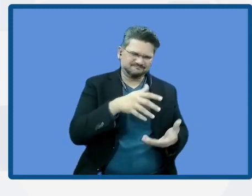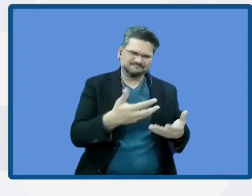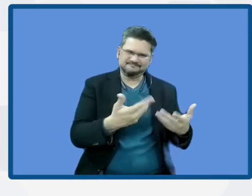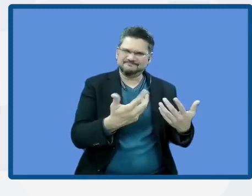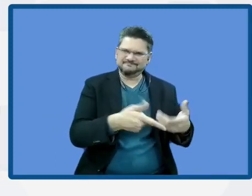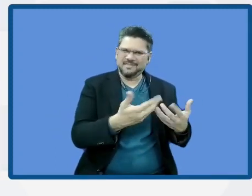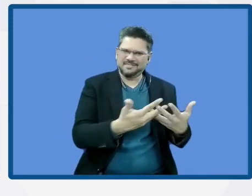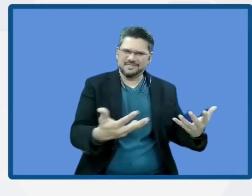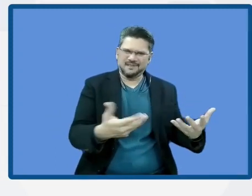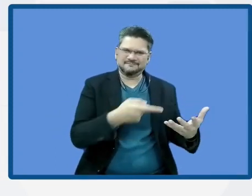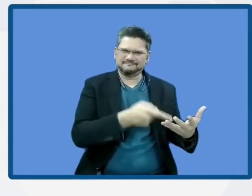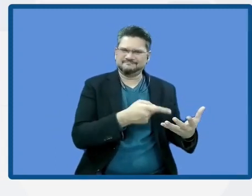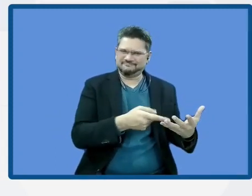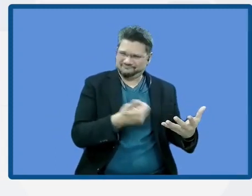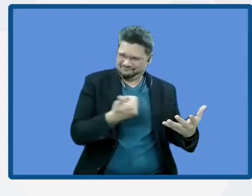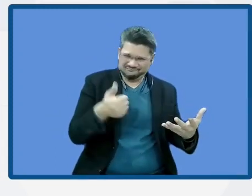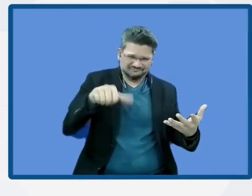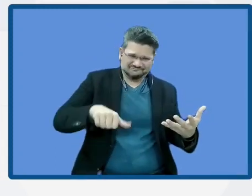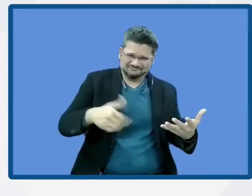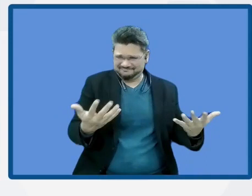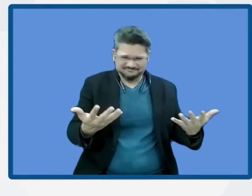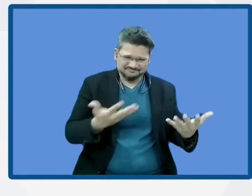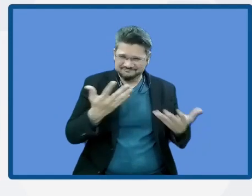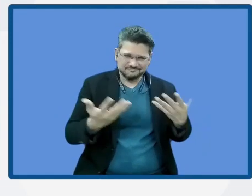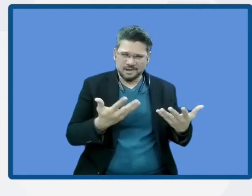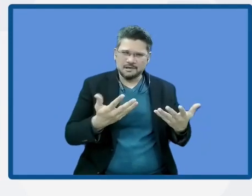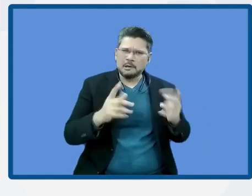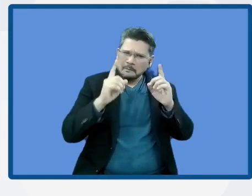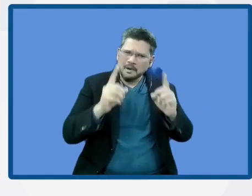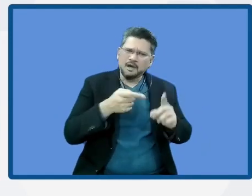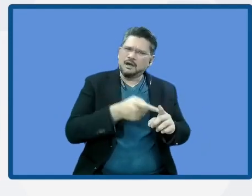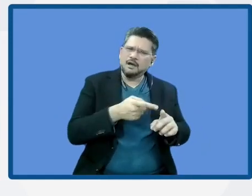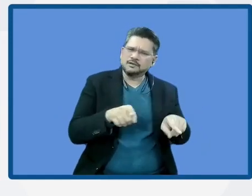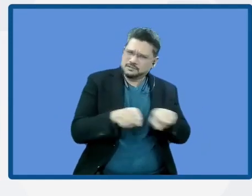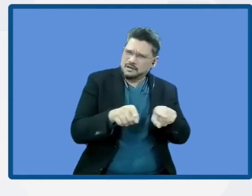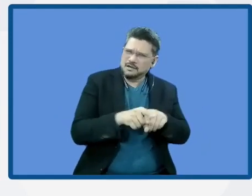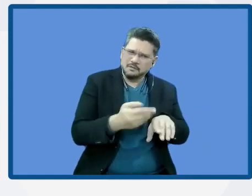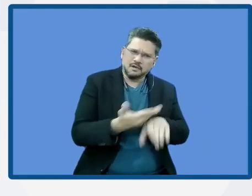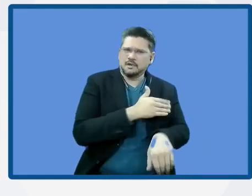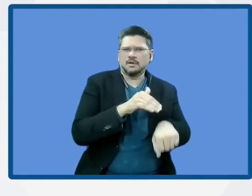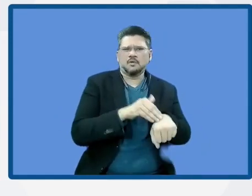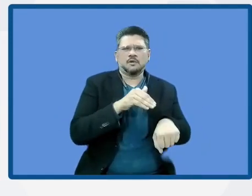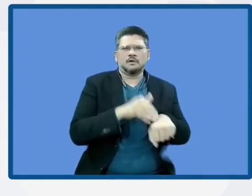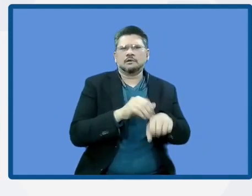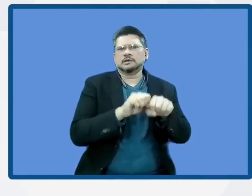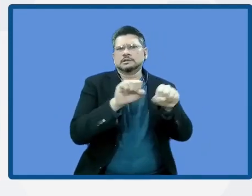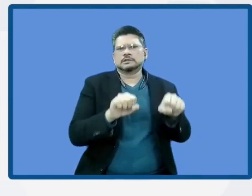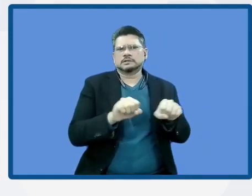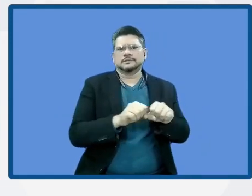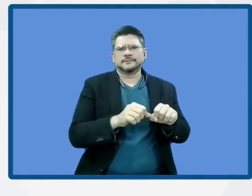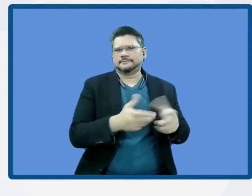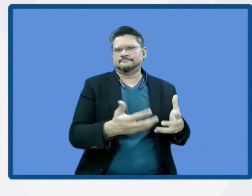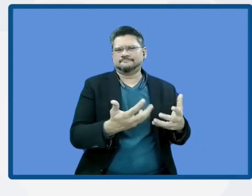this was an early warning system instrument that many could have used at the time. Is it worth